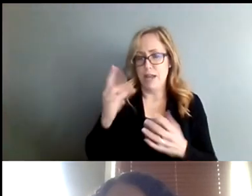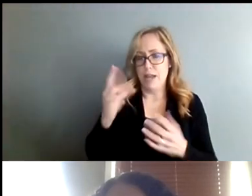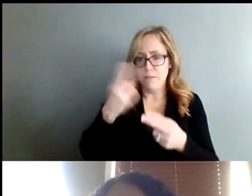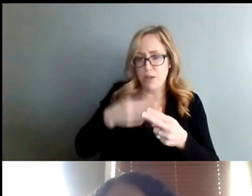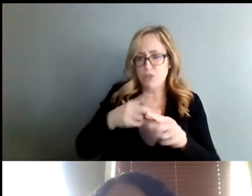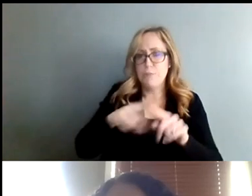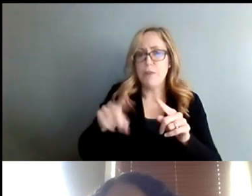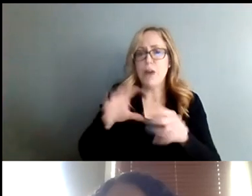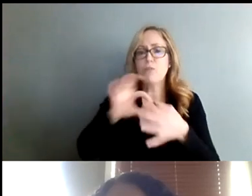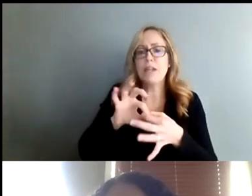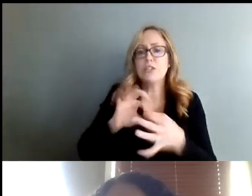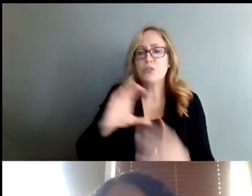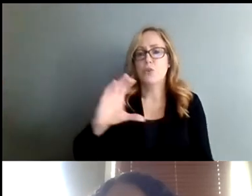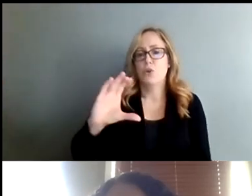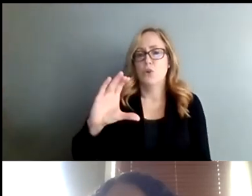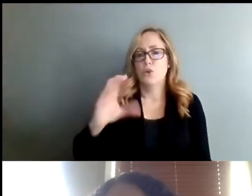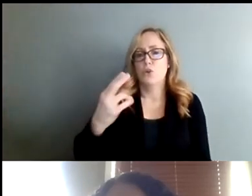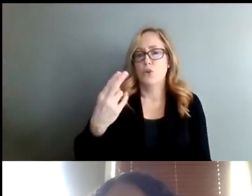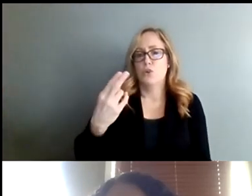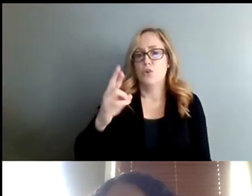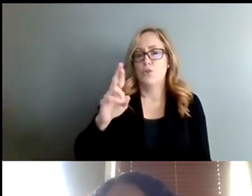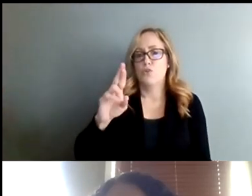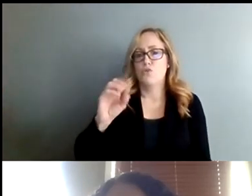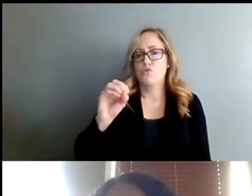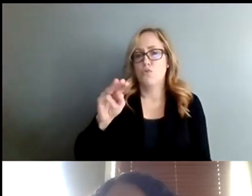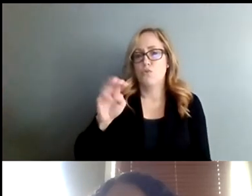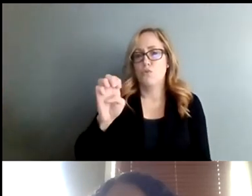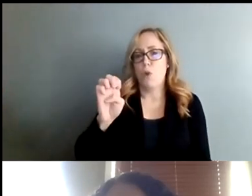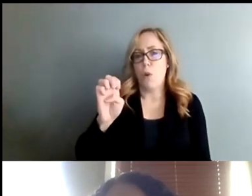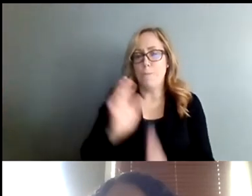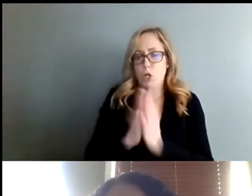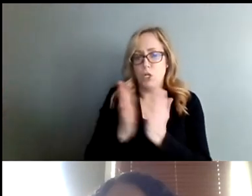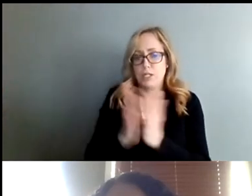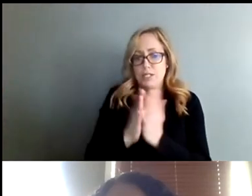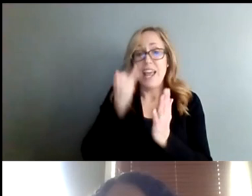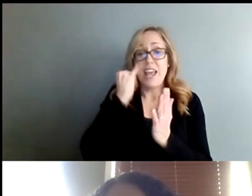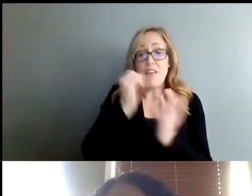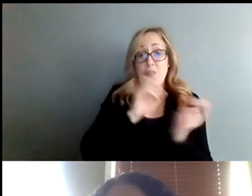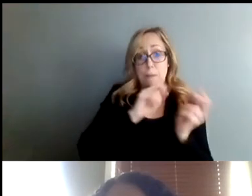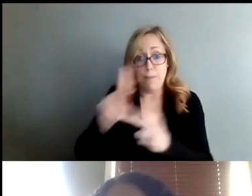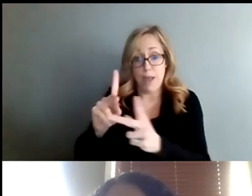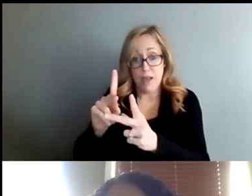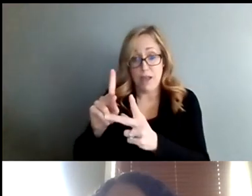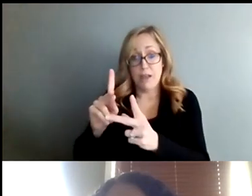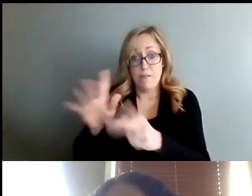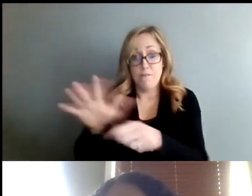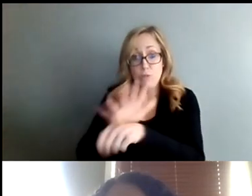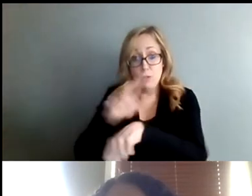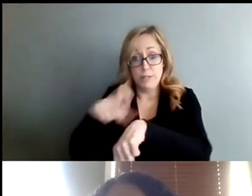terms of instruction. This question was, will students need to return their Chromebooks if they go back in person?